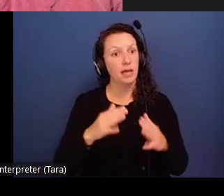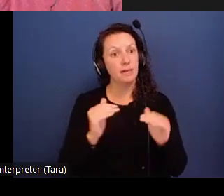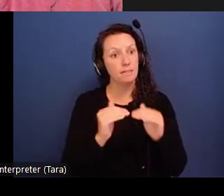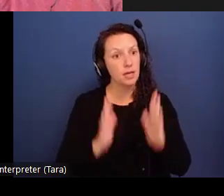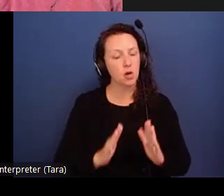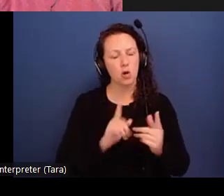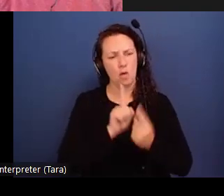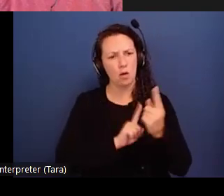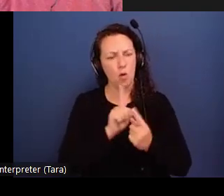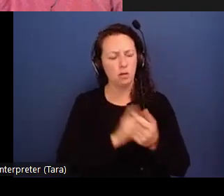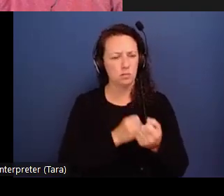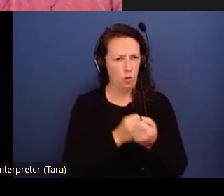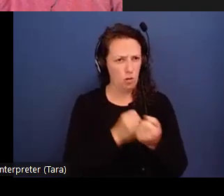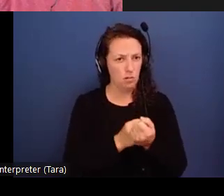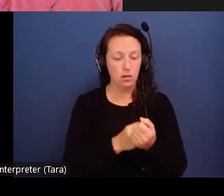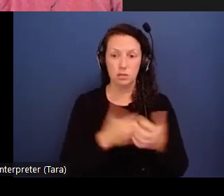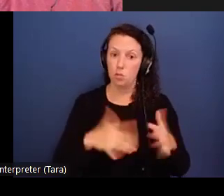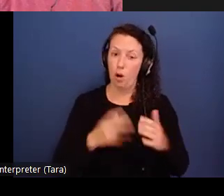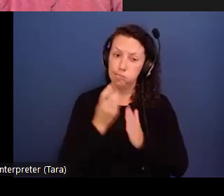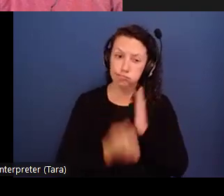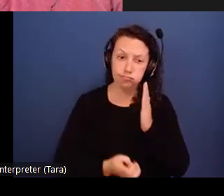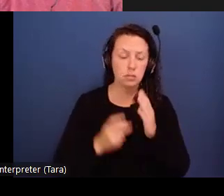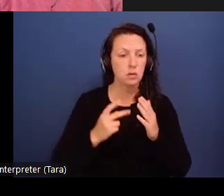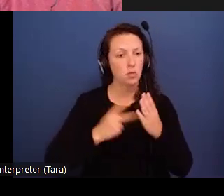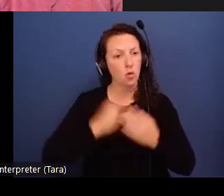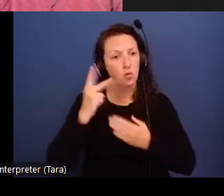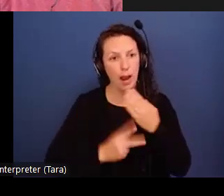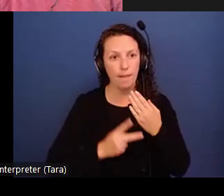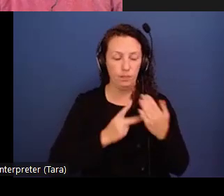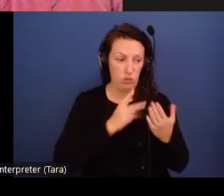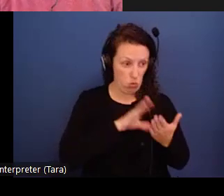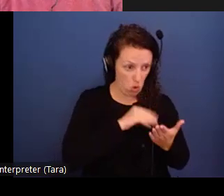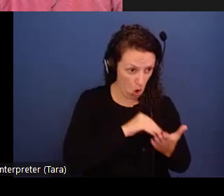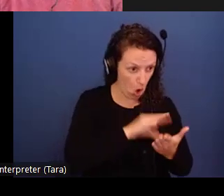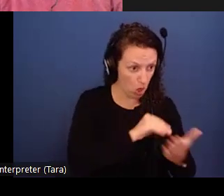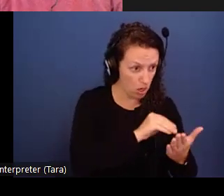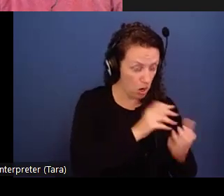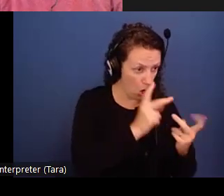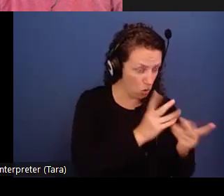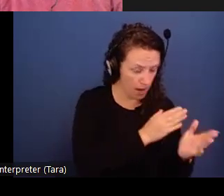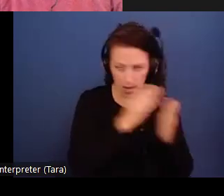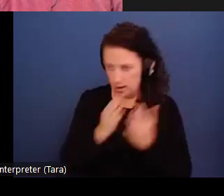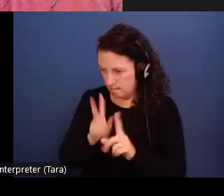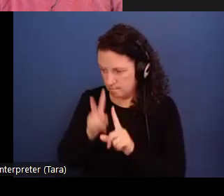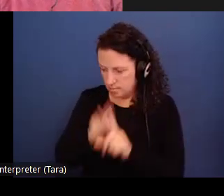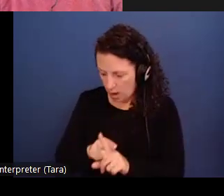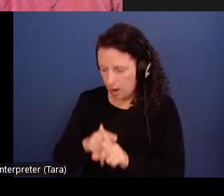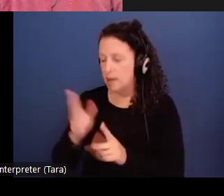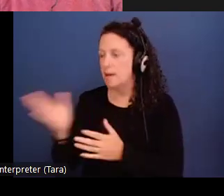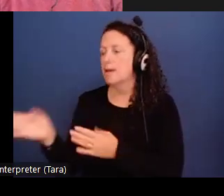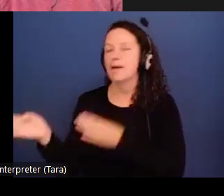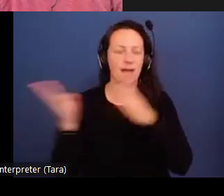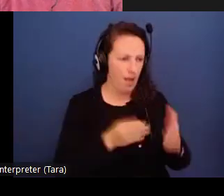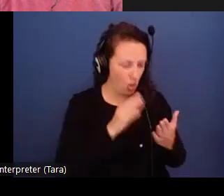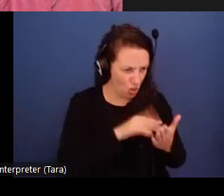support. It's a pretty intensive program. You learn and you apply and you come back, you'll rinse and repeat this till it